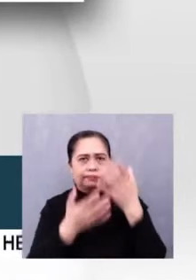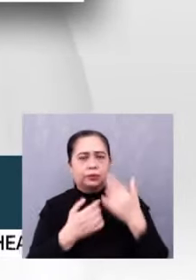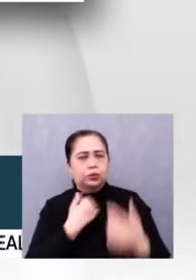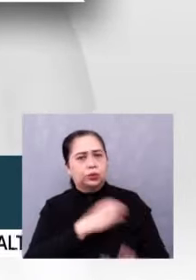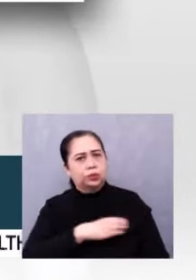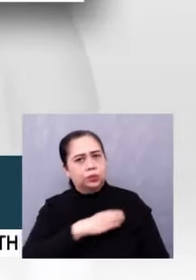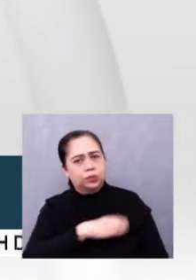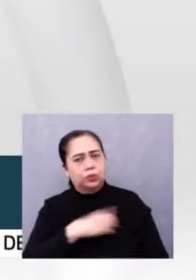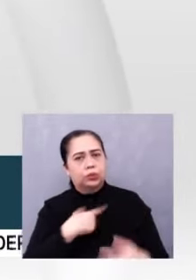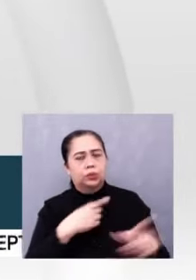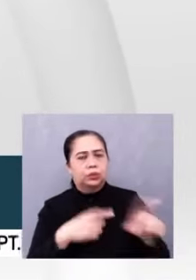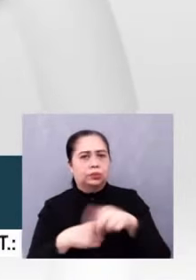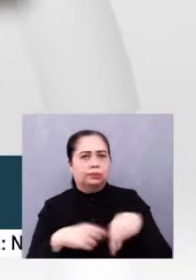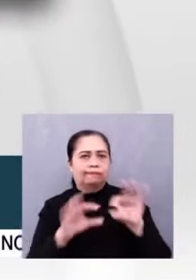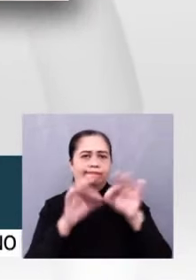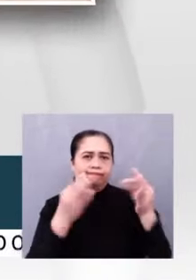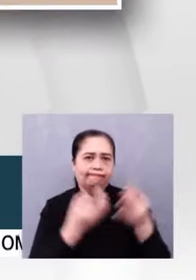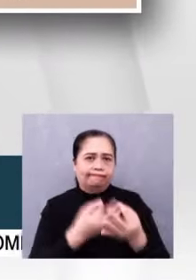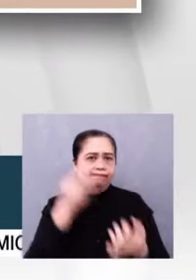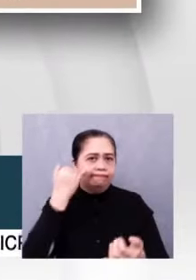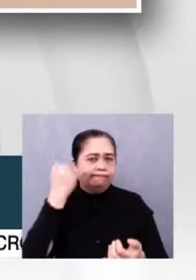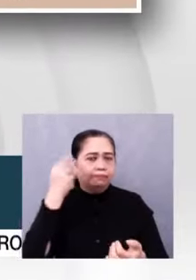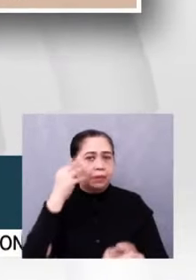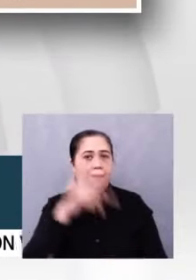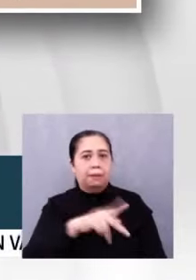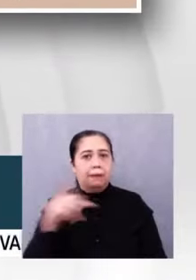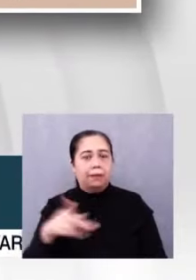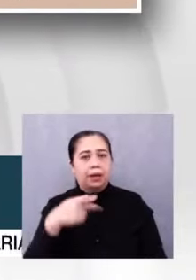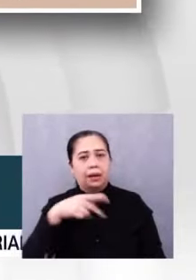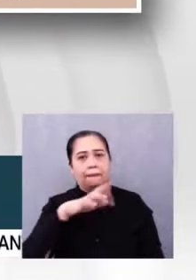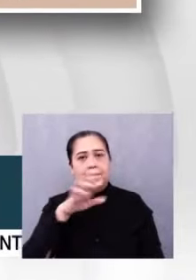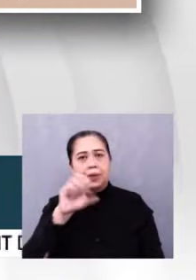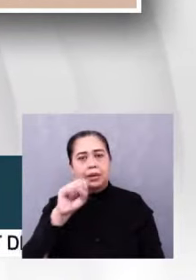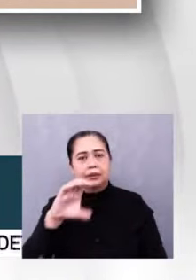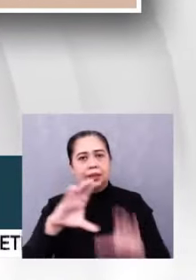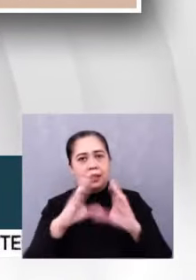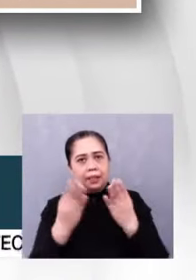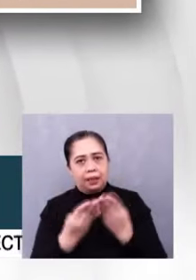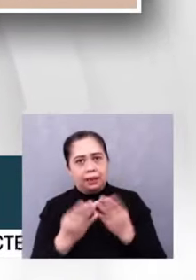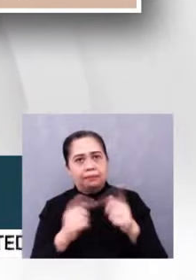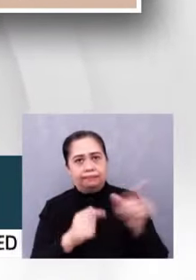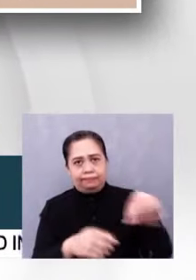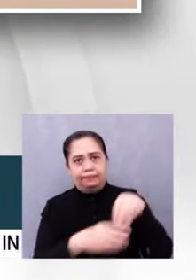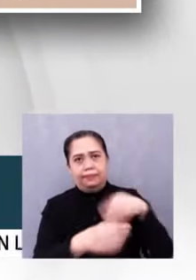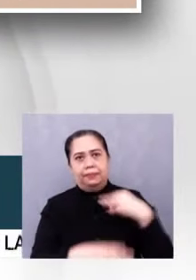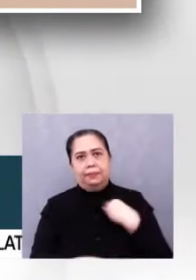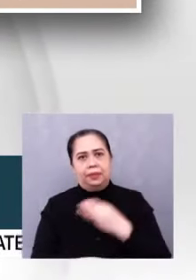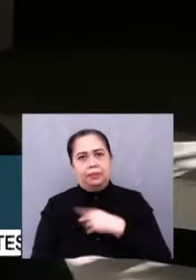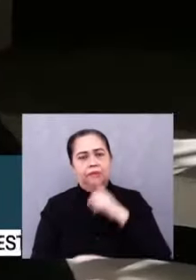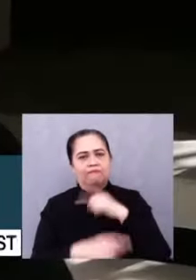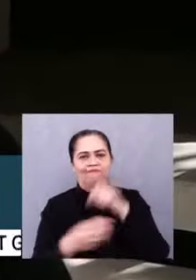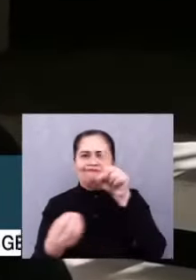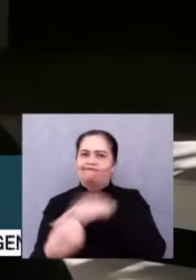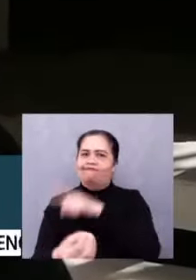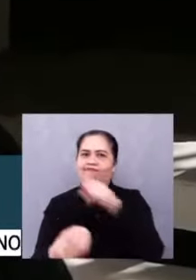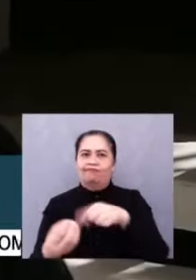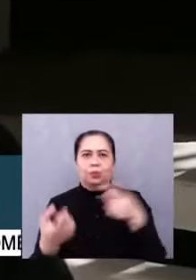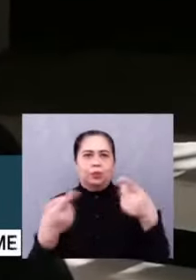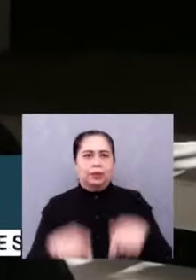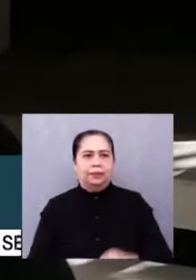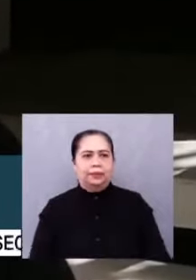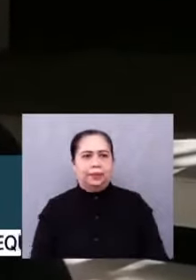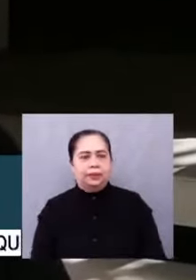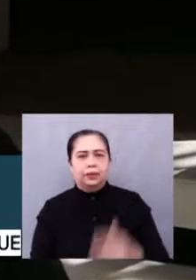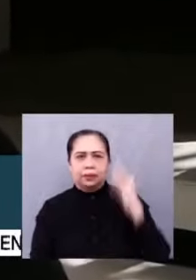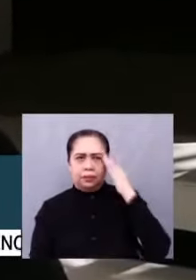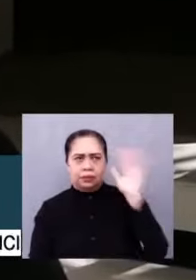to the bereaved family. The Pampanga Press Club, where Malabanan was a member, strongly condemned the incident. Kilala po siya